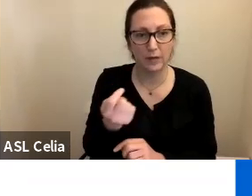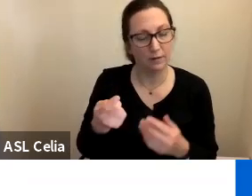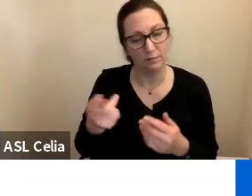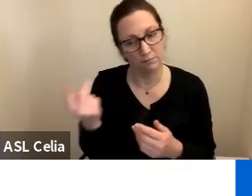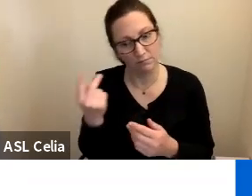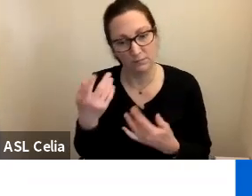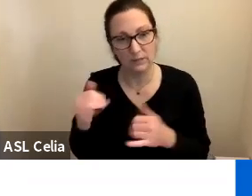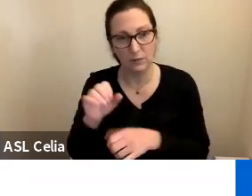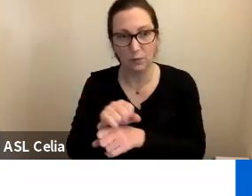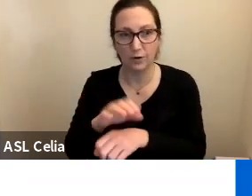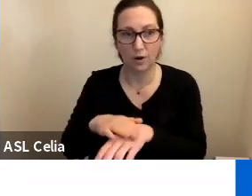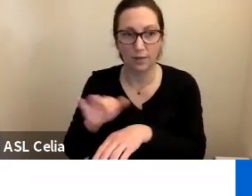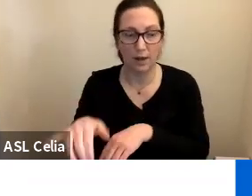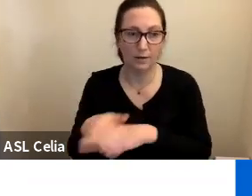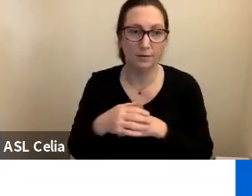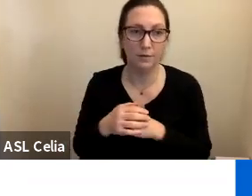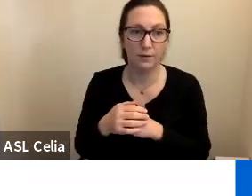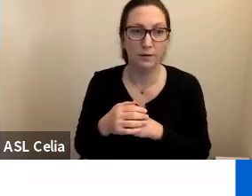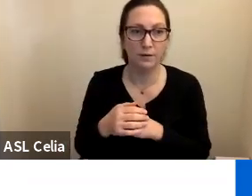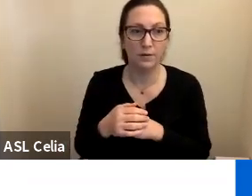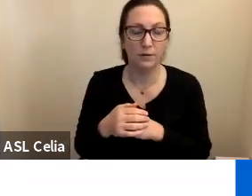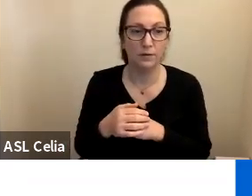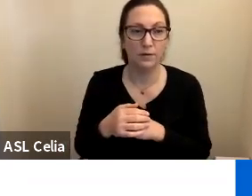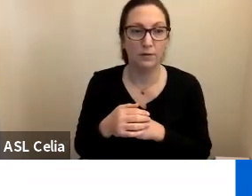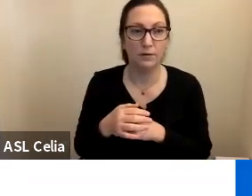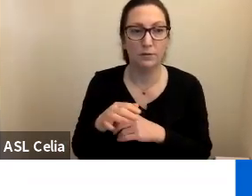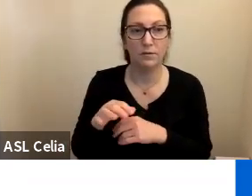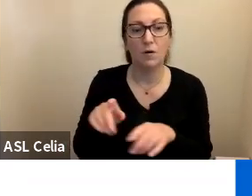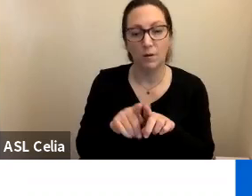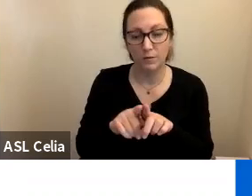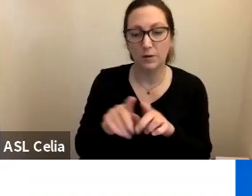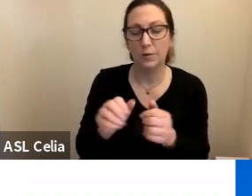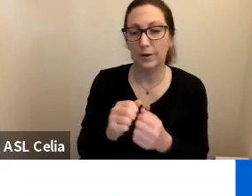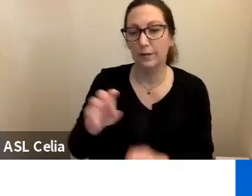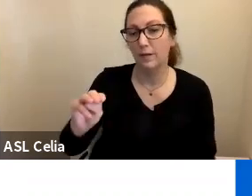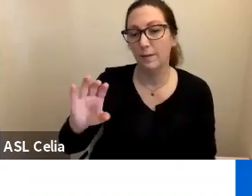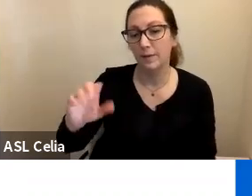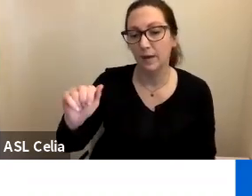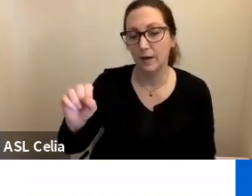through with the, I believe it was also MCAS scores and